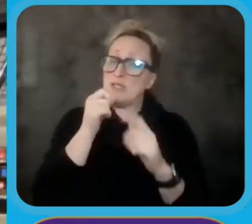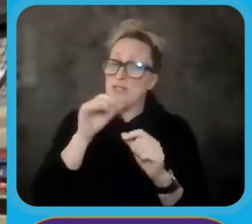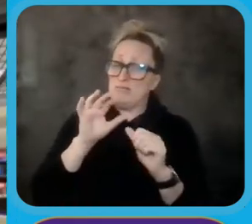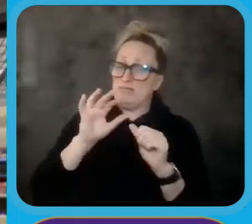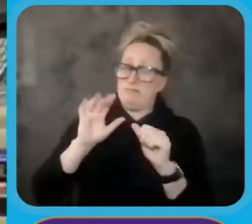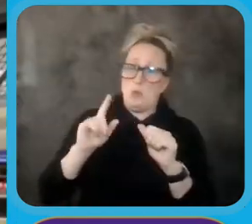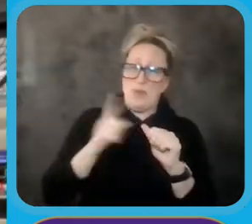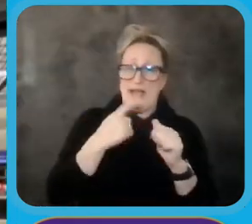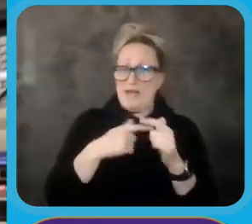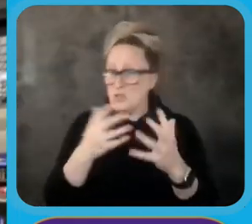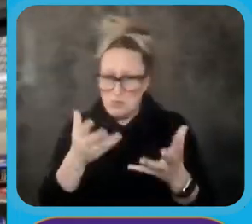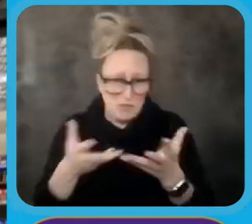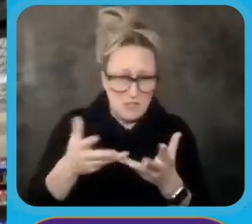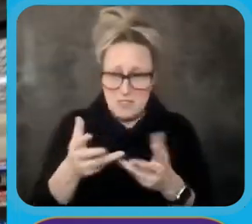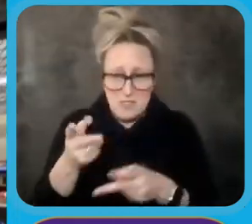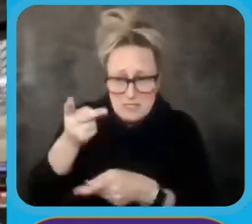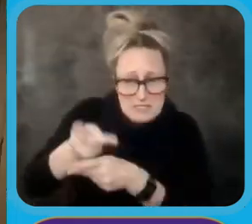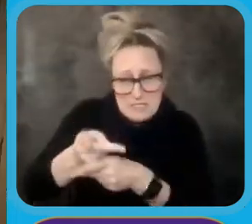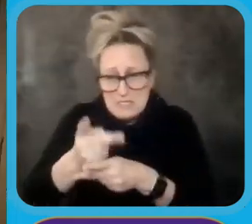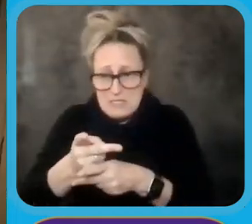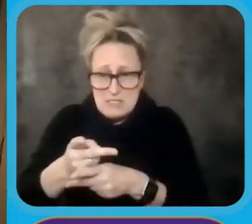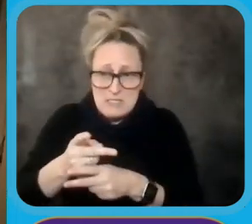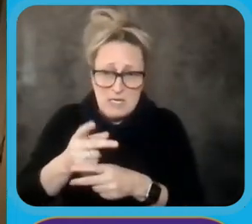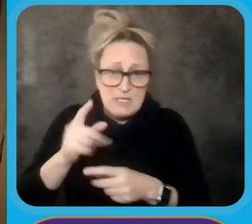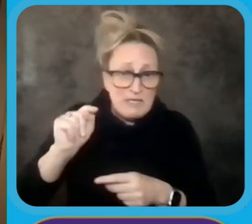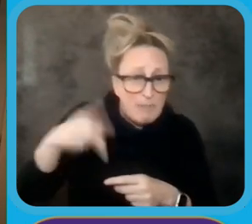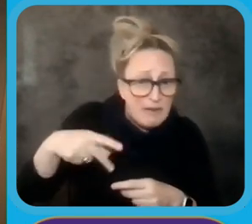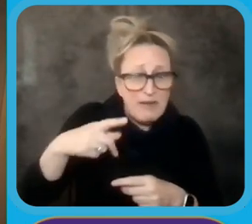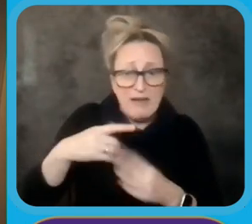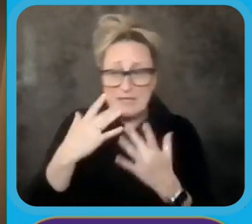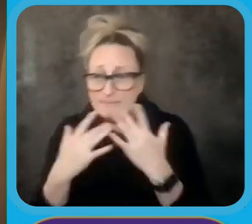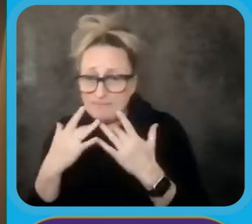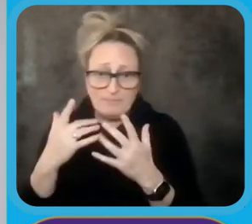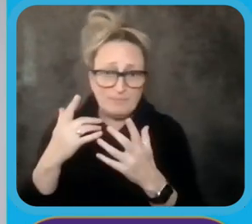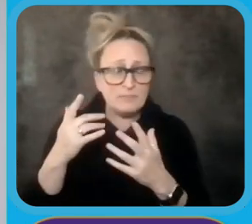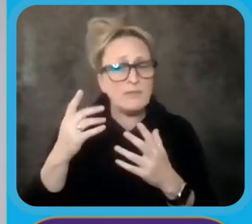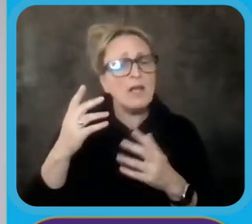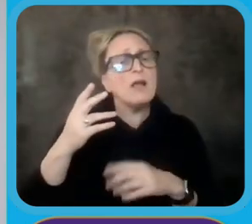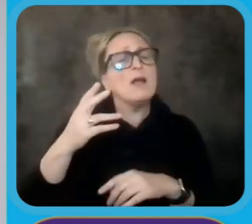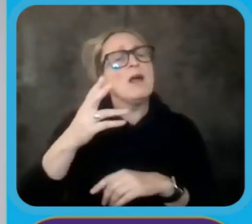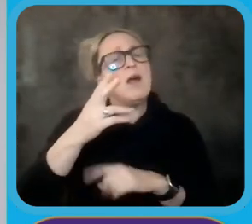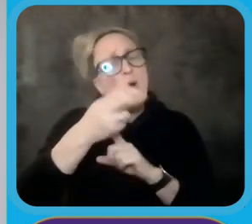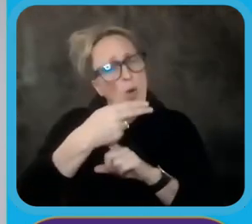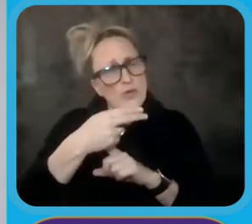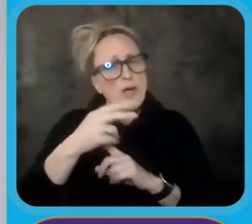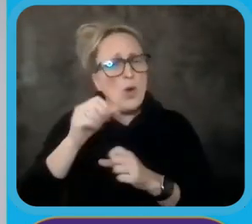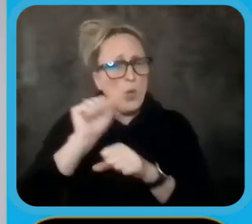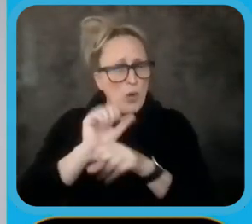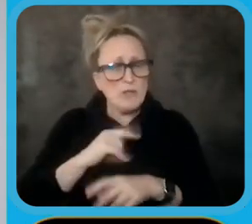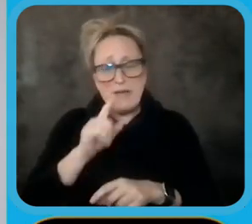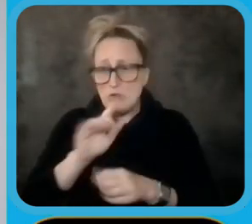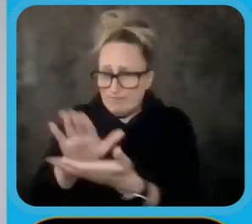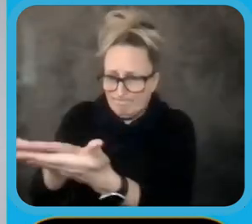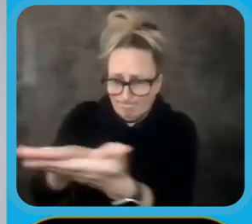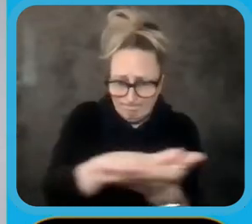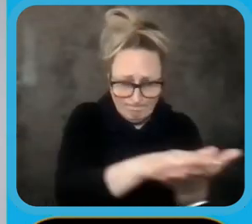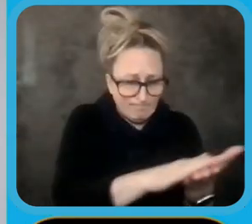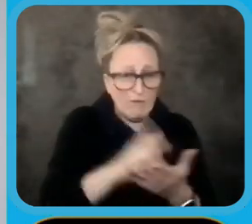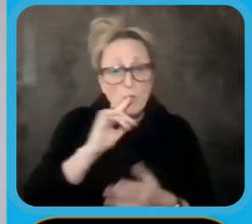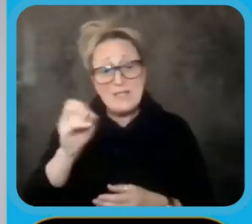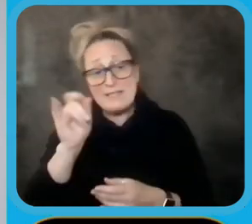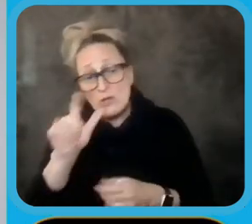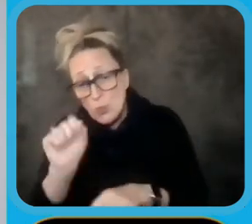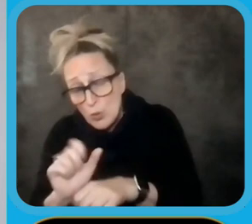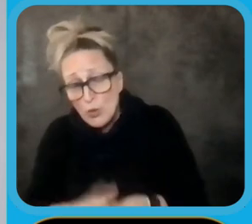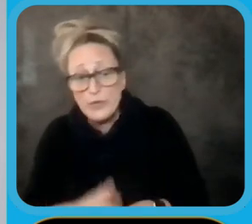referee toilet paper wars and rations. Our hotel workers who made sure rooms were ready for essential workers,